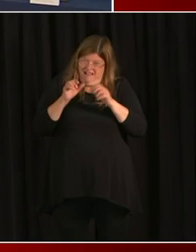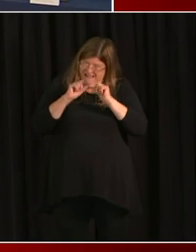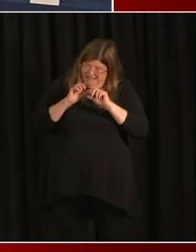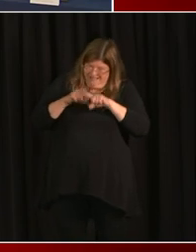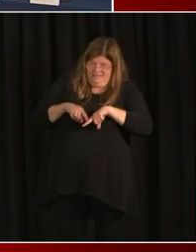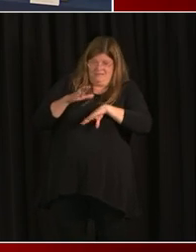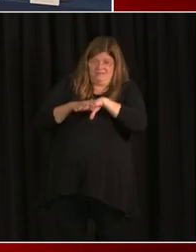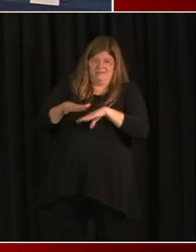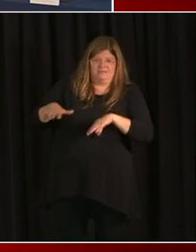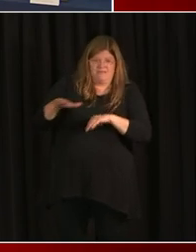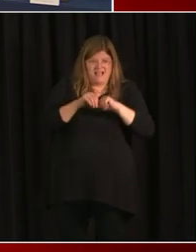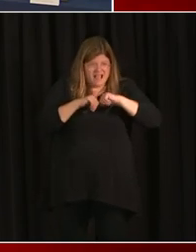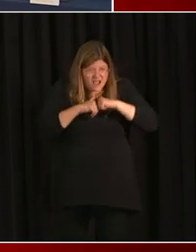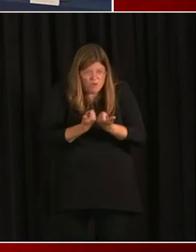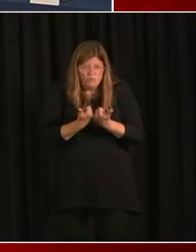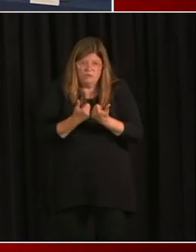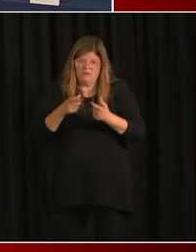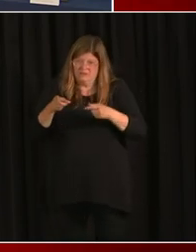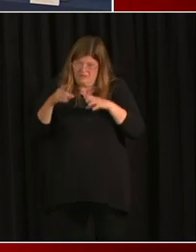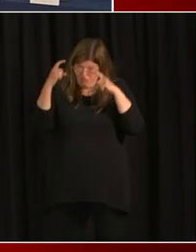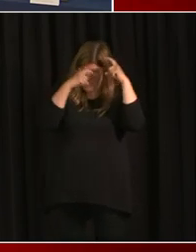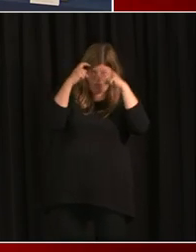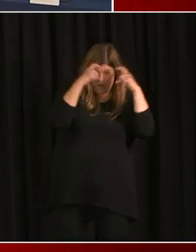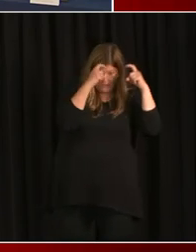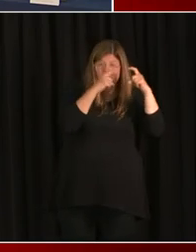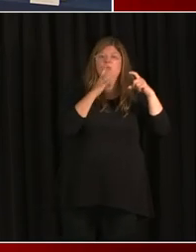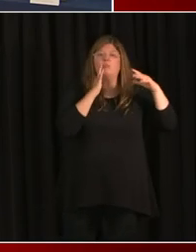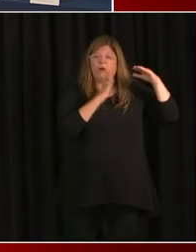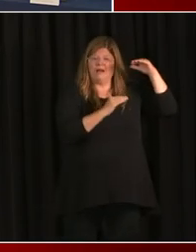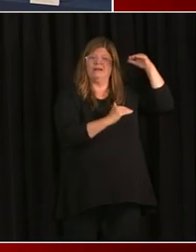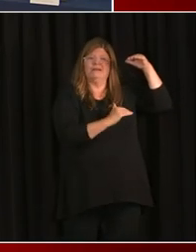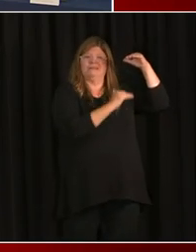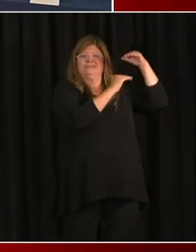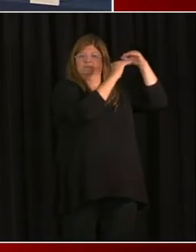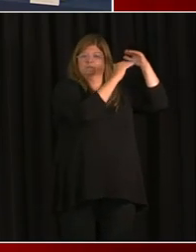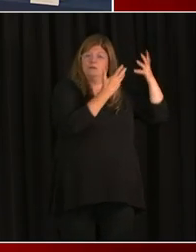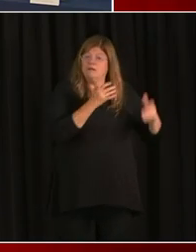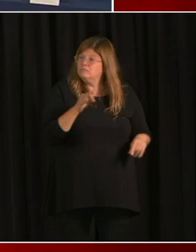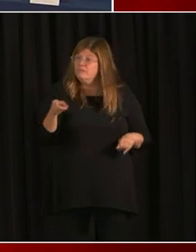choosing your activities wisely aspect of